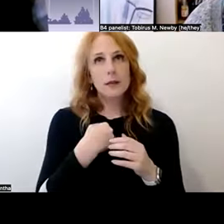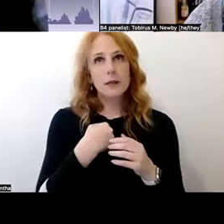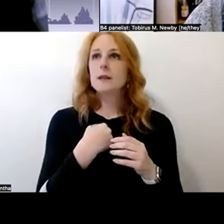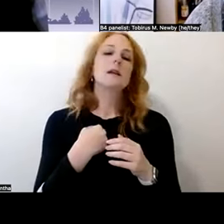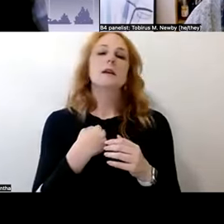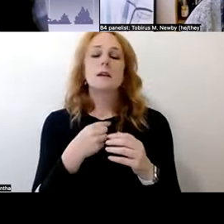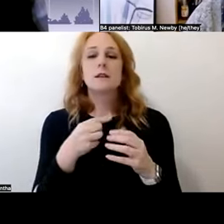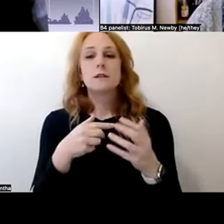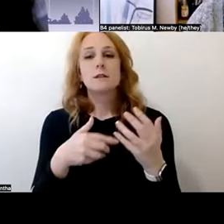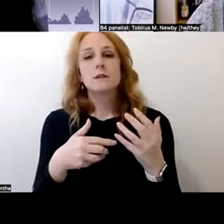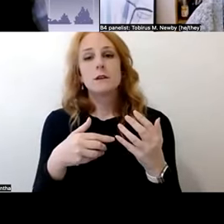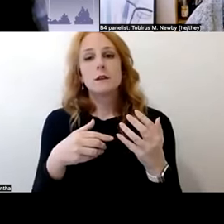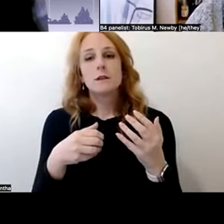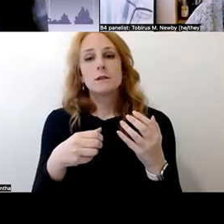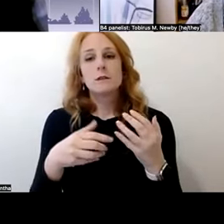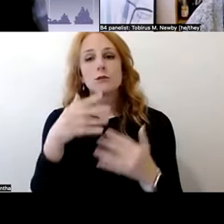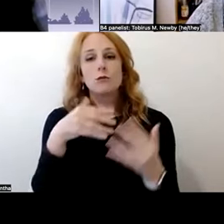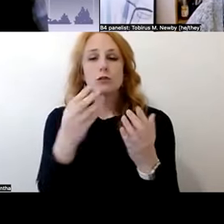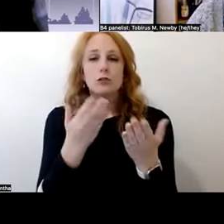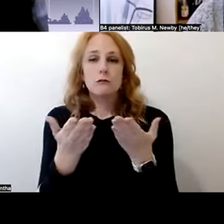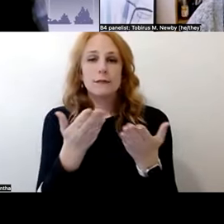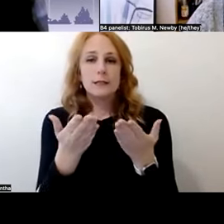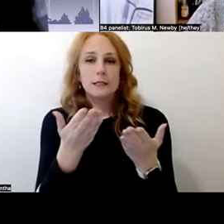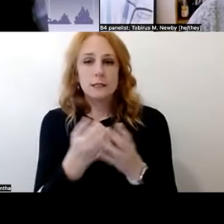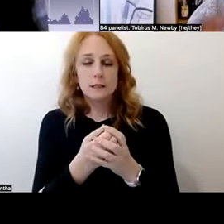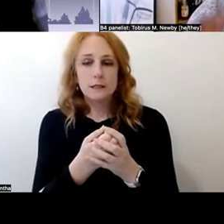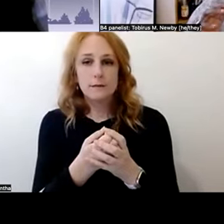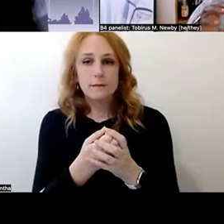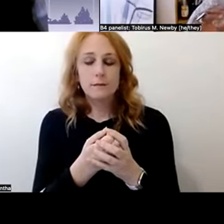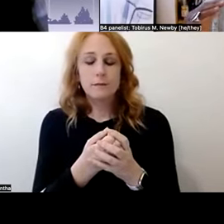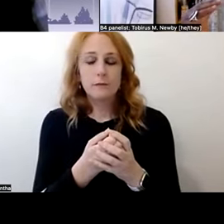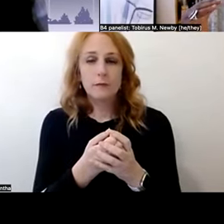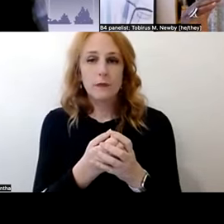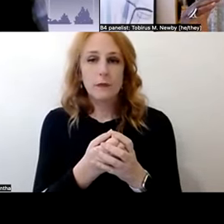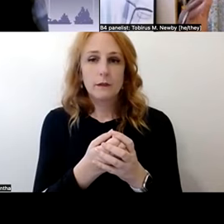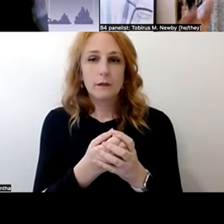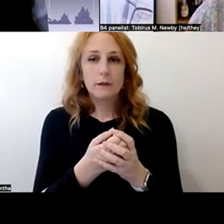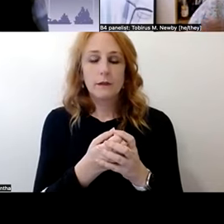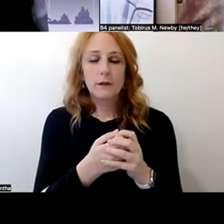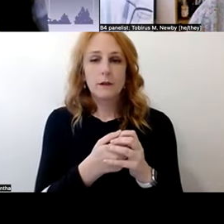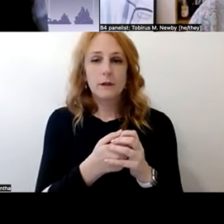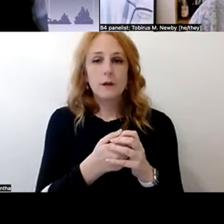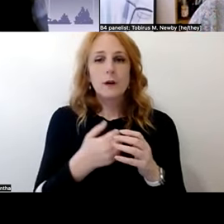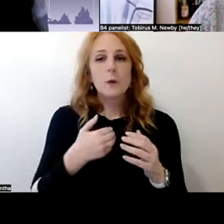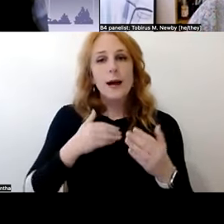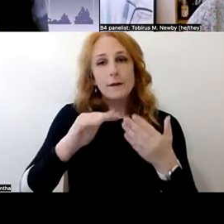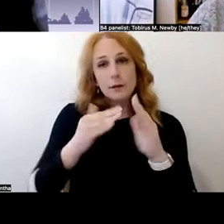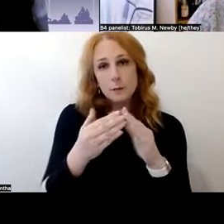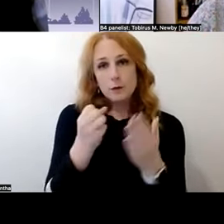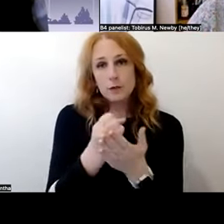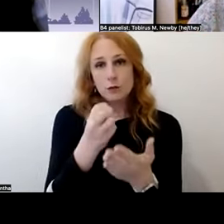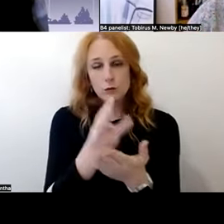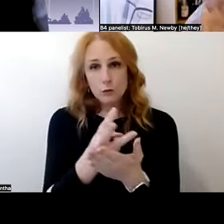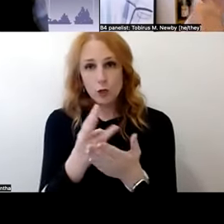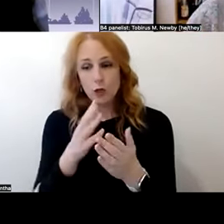social services, our unit is the unit at the Tang Center that has a community social worker